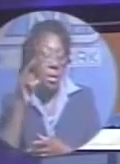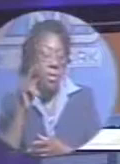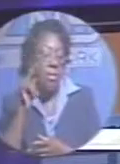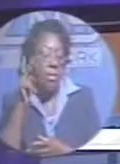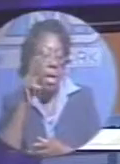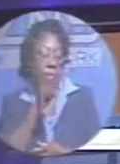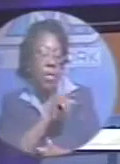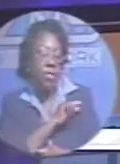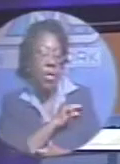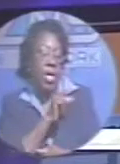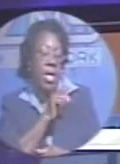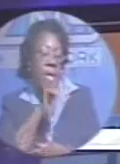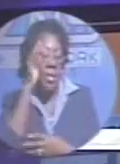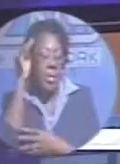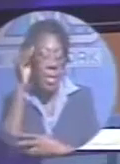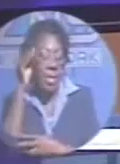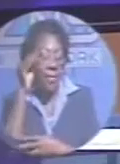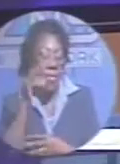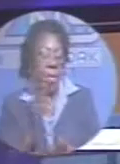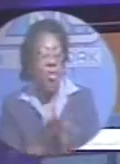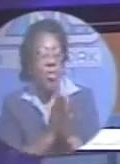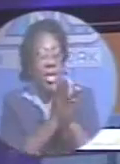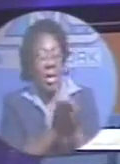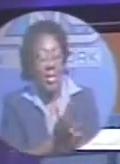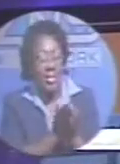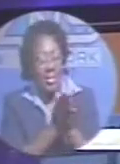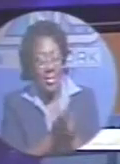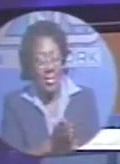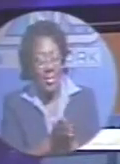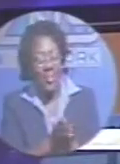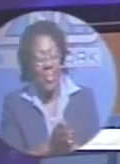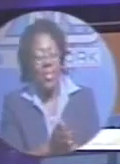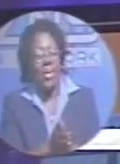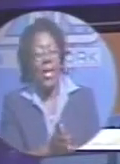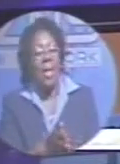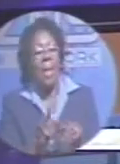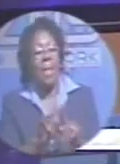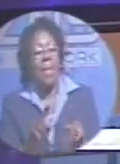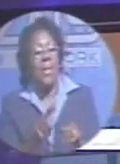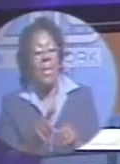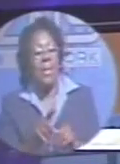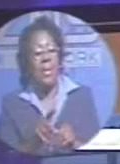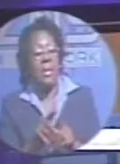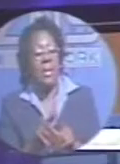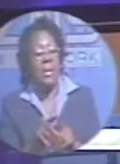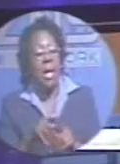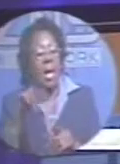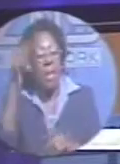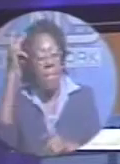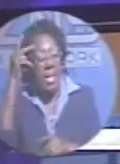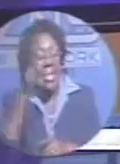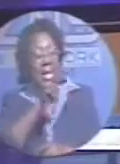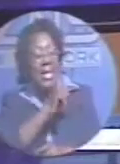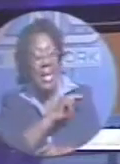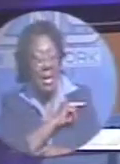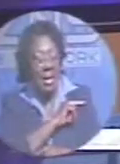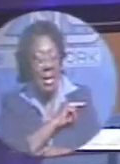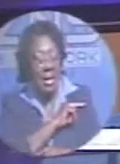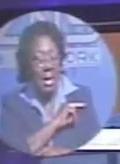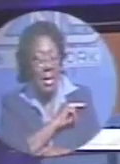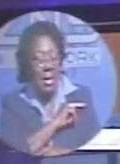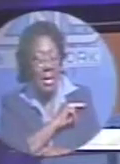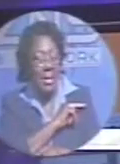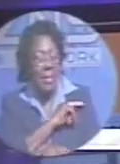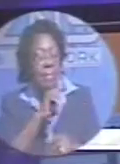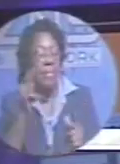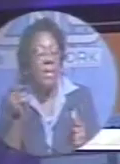minister responsible for regattas, one would say it was the international fashion designer, Peter Nygaard, sorry about that. For the second